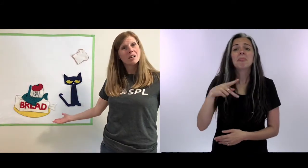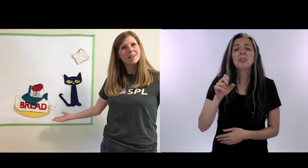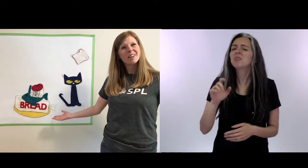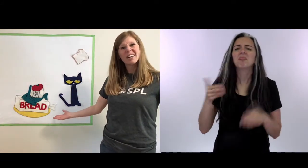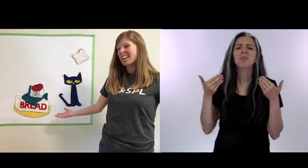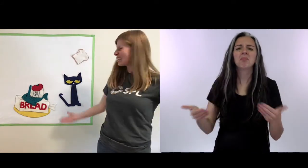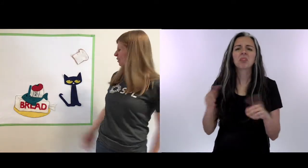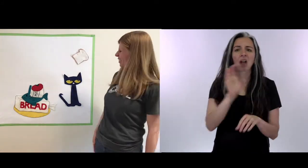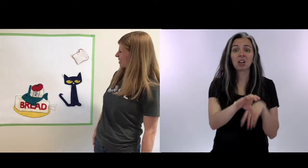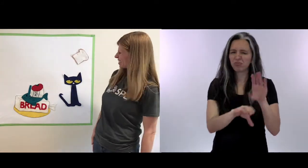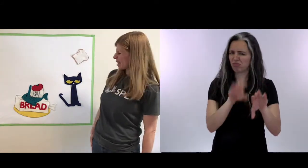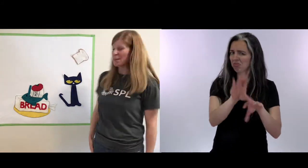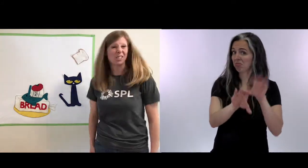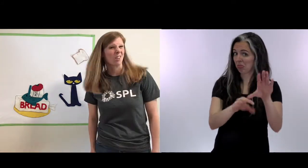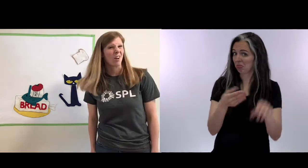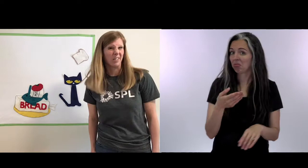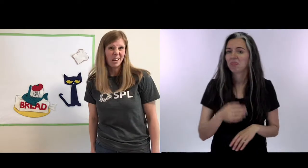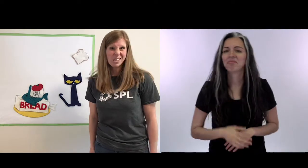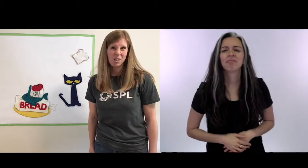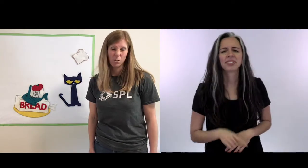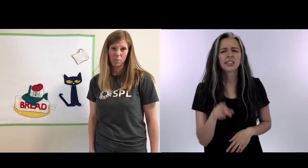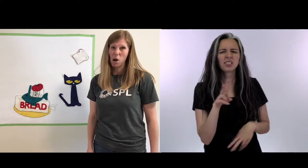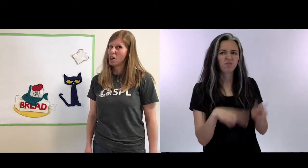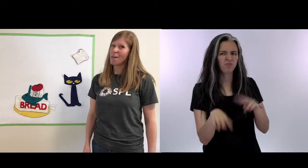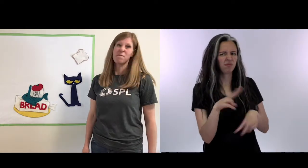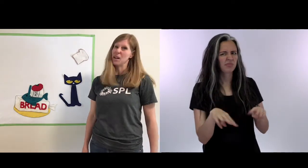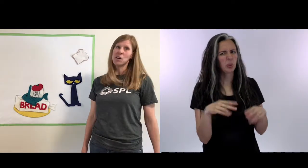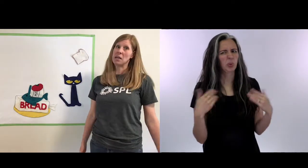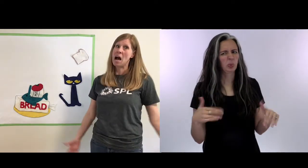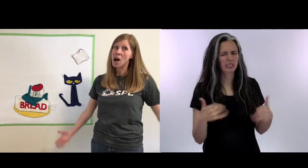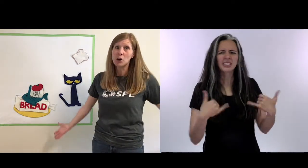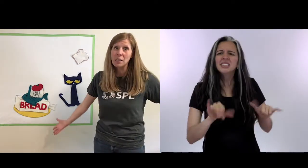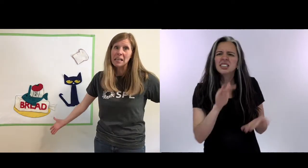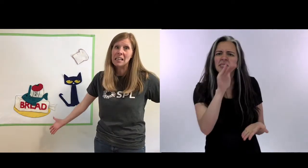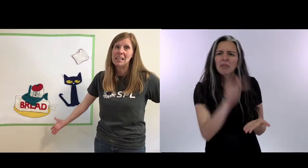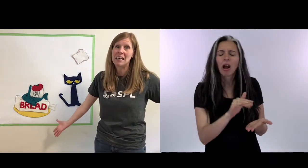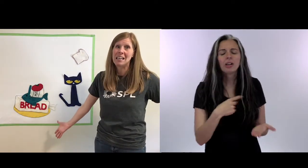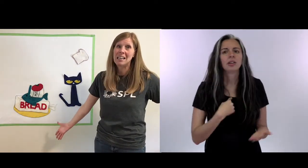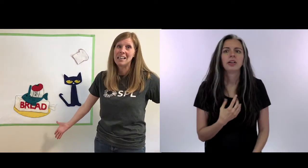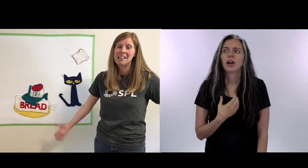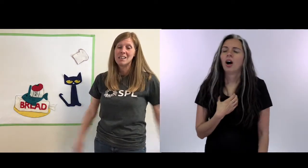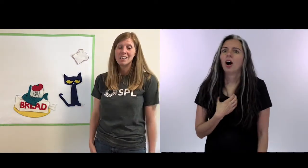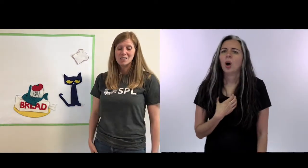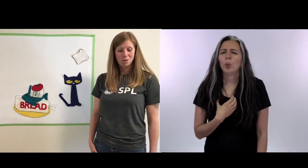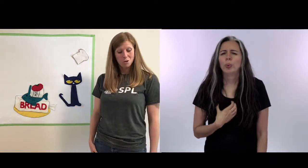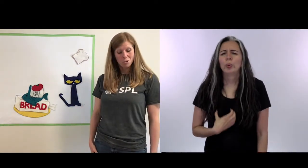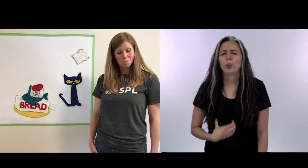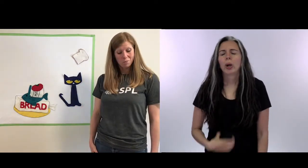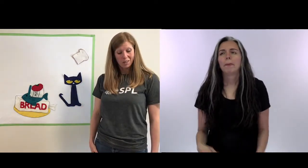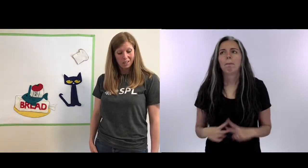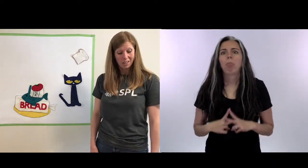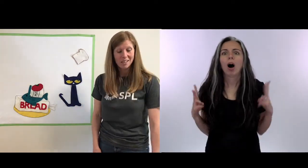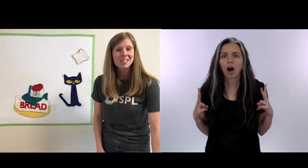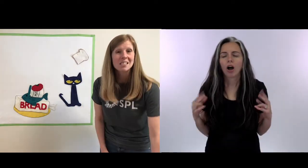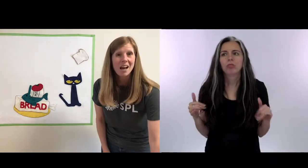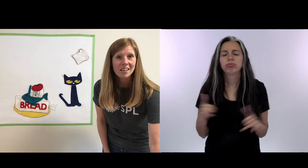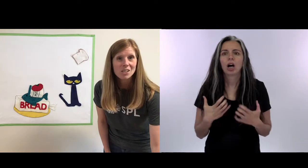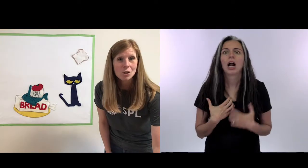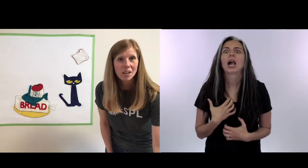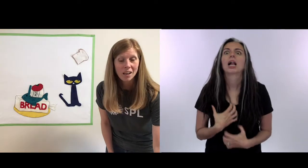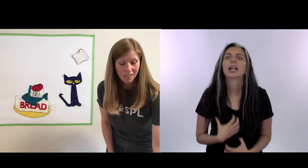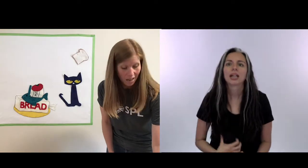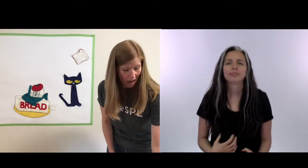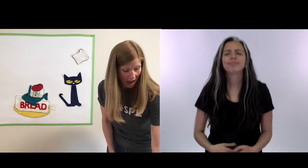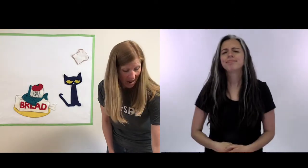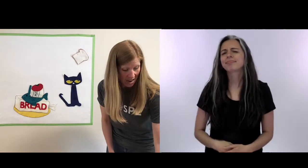sandwich. And he looked at the sandwich and thought, that's too small, I'm very hungry. So he decided